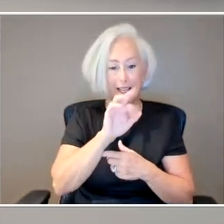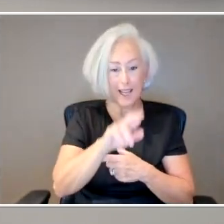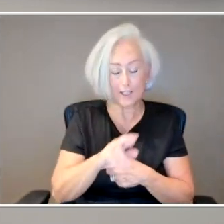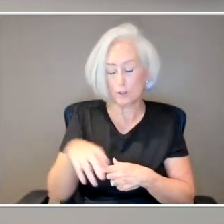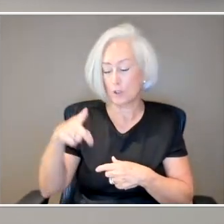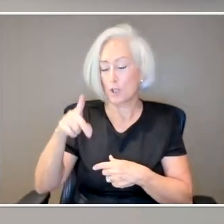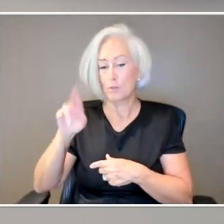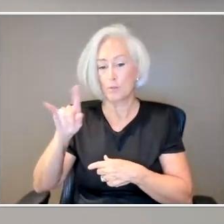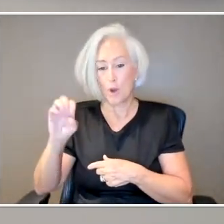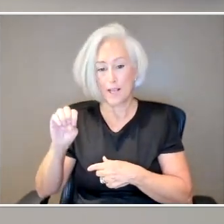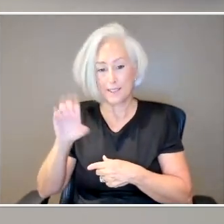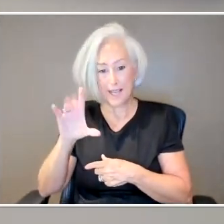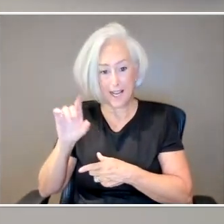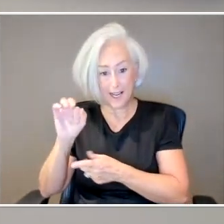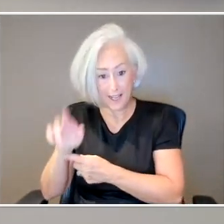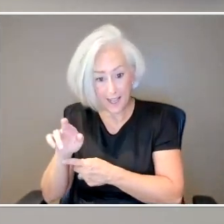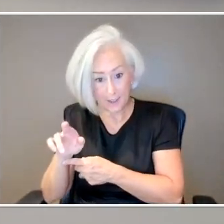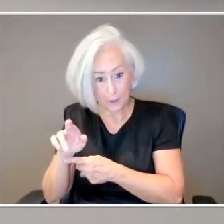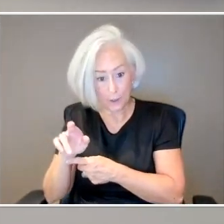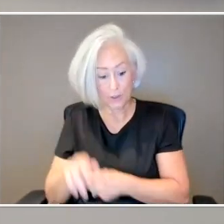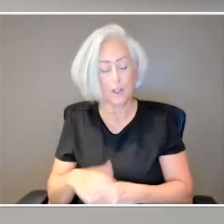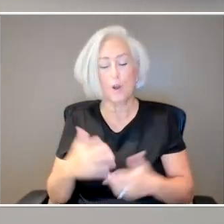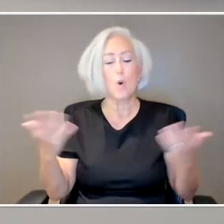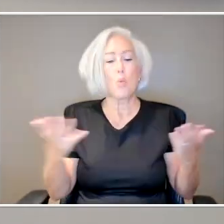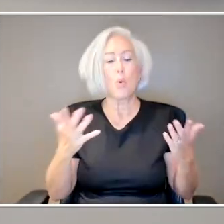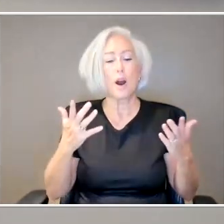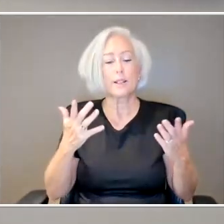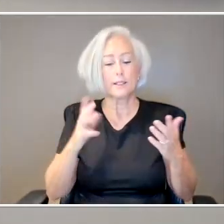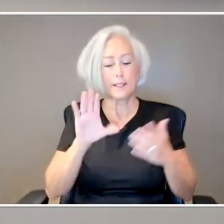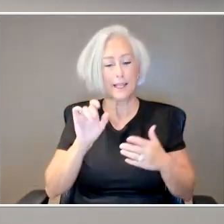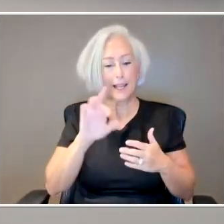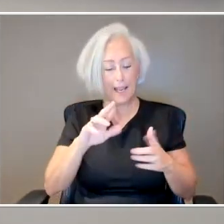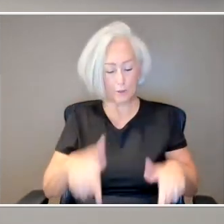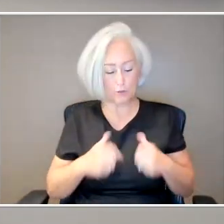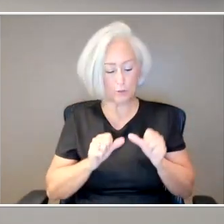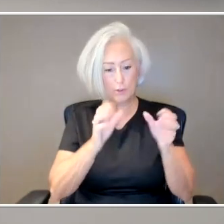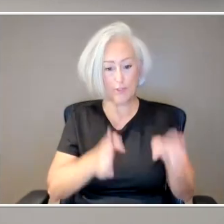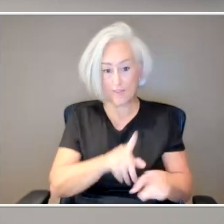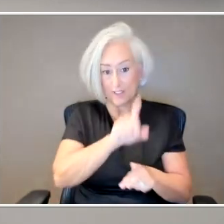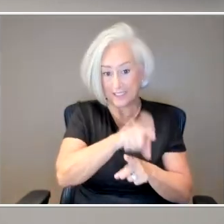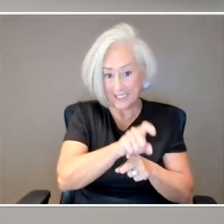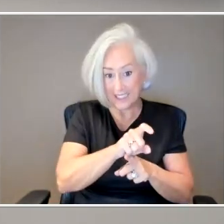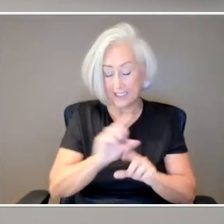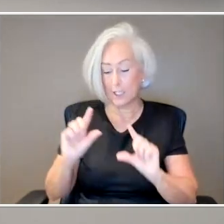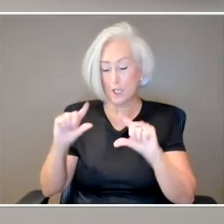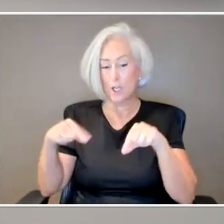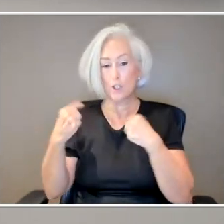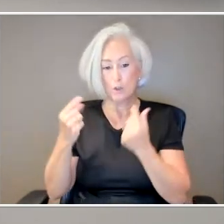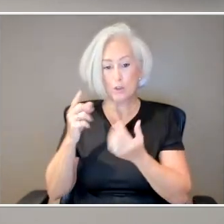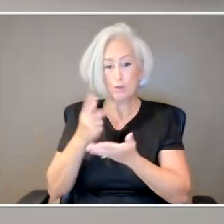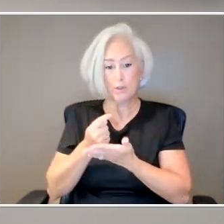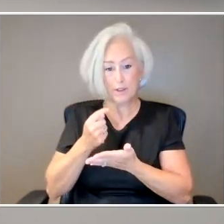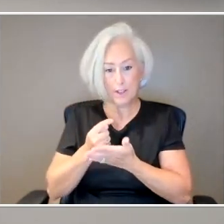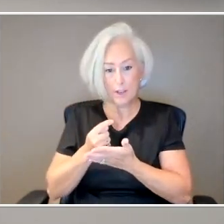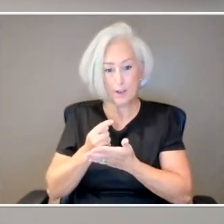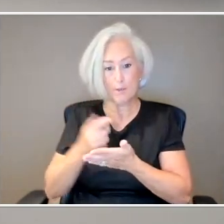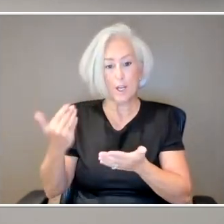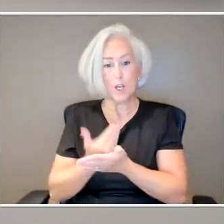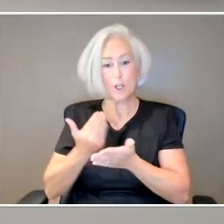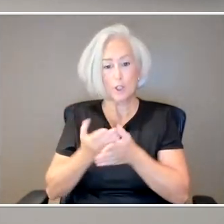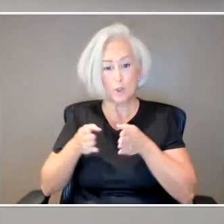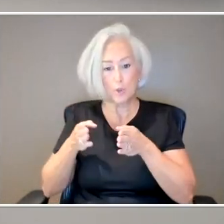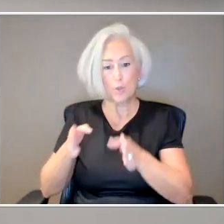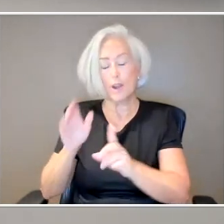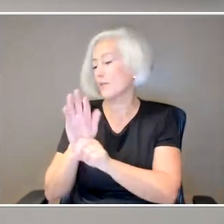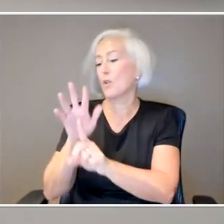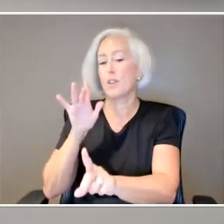cancer, looking at the needs of cancer survivors, grid therapy, which is a newer way to give radiation treatment that seems very promising,